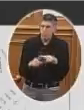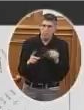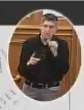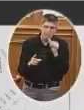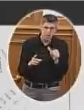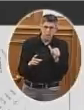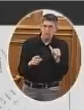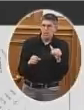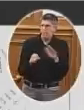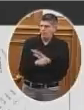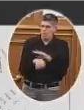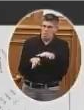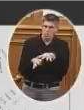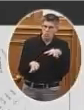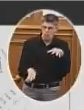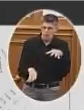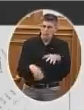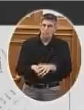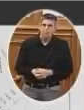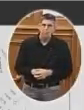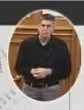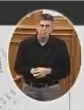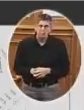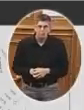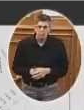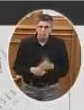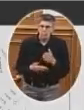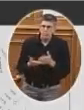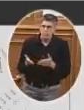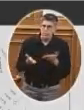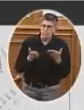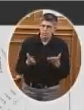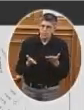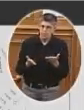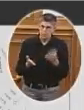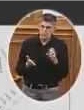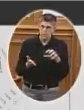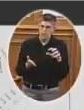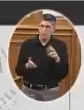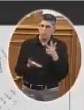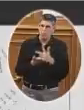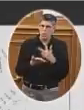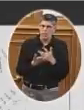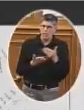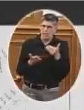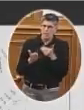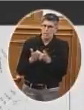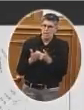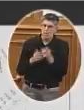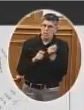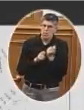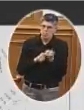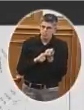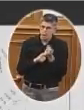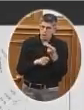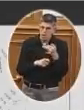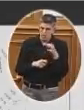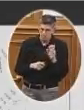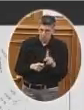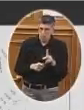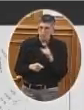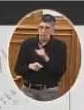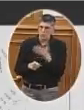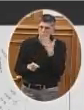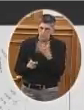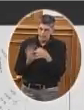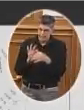in the congestion. So some of the suggestions are near the ballpark, AT&T Park, where there's good connections to Caltrain, to